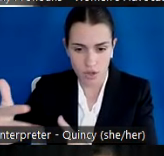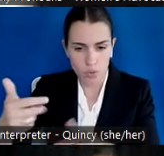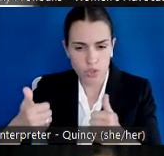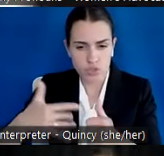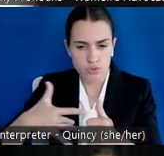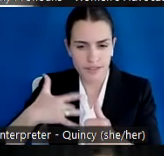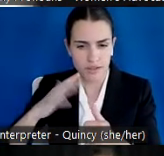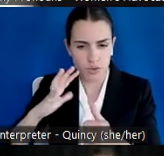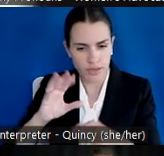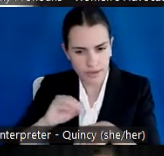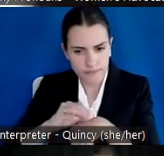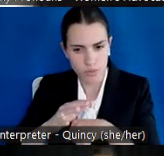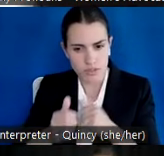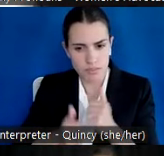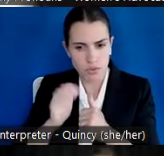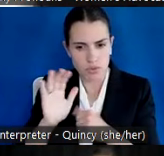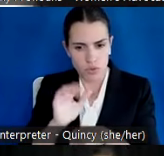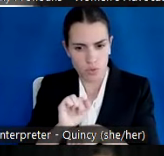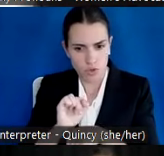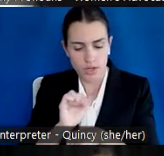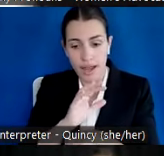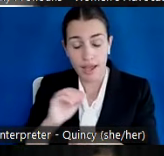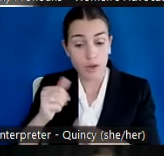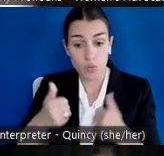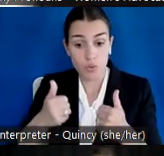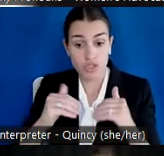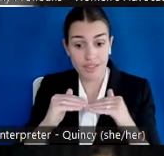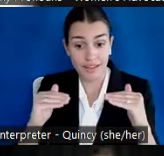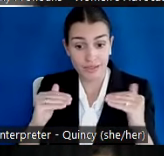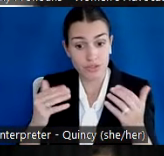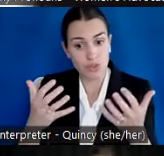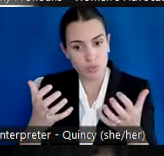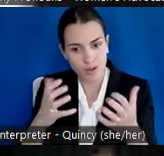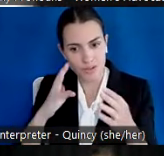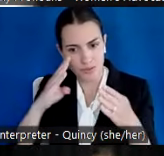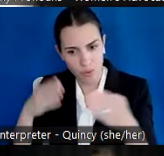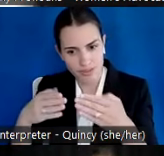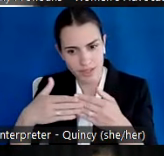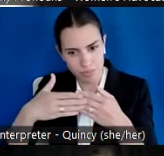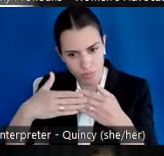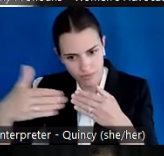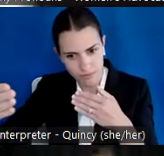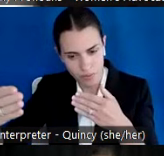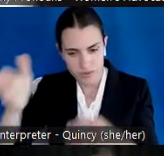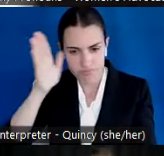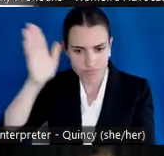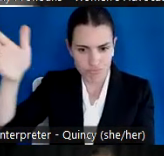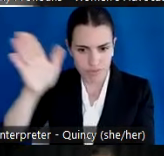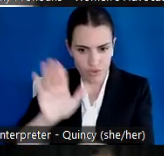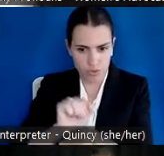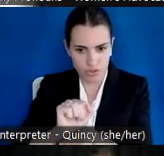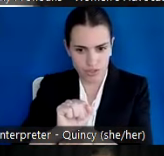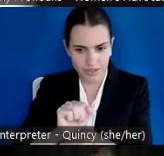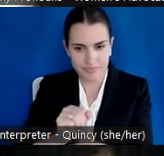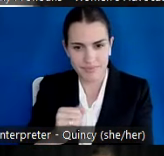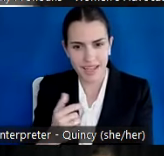most? And then the second question is, which level of prevention do you want to focus on moving forward? I said that with